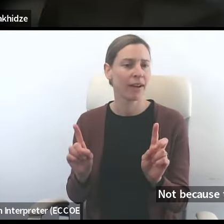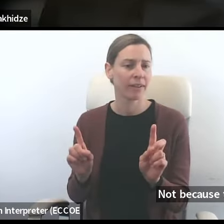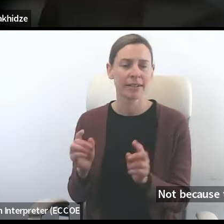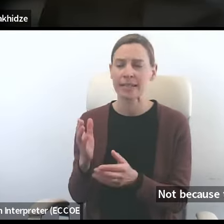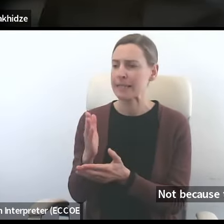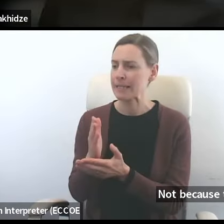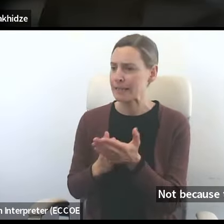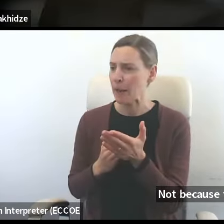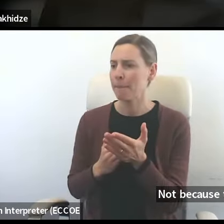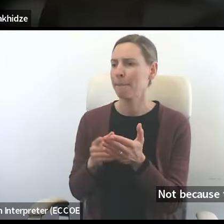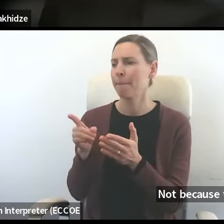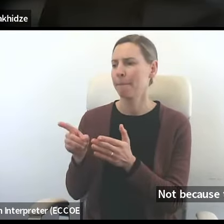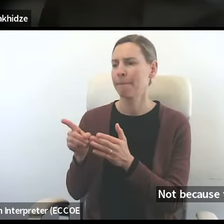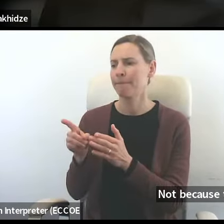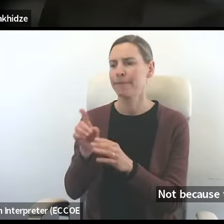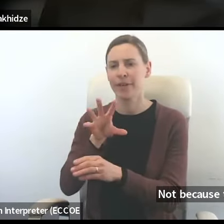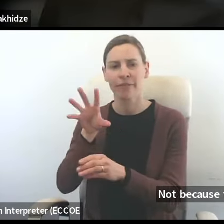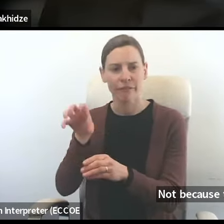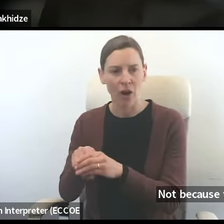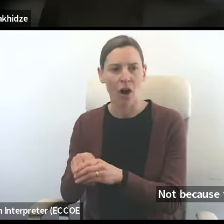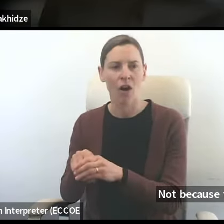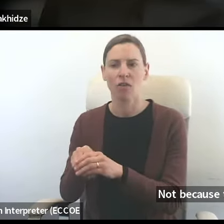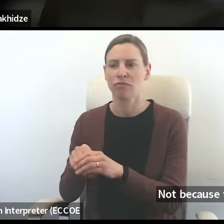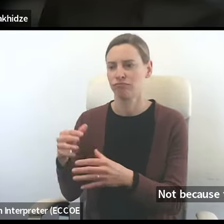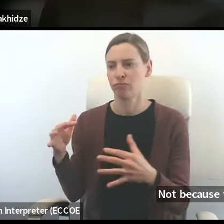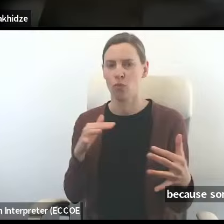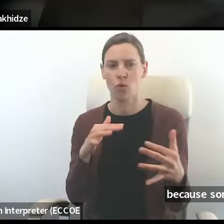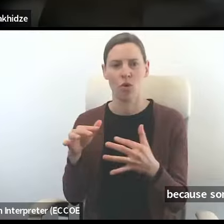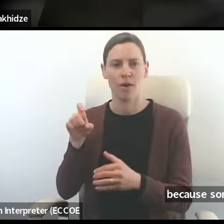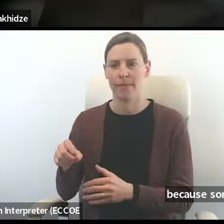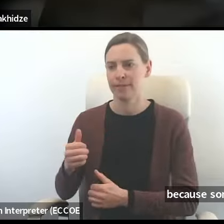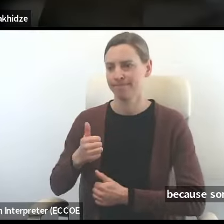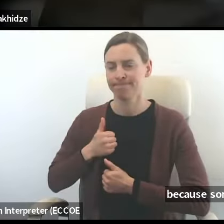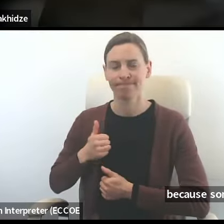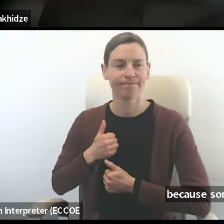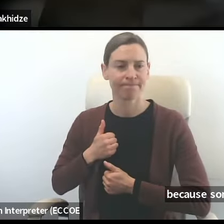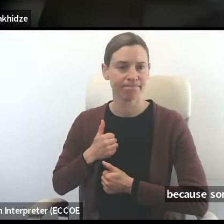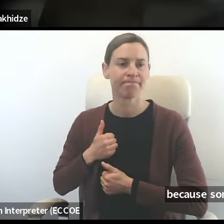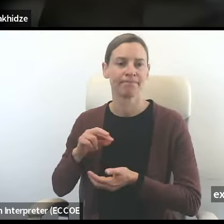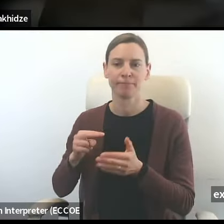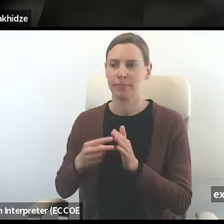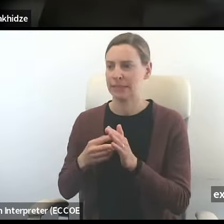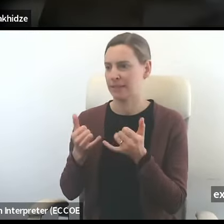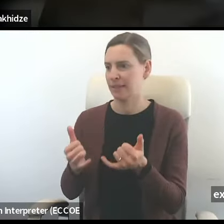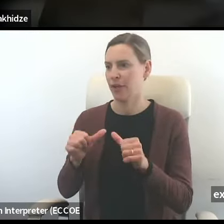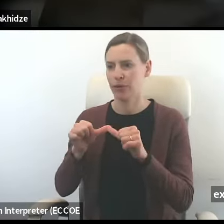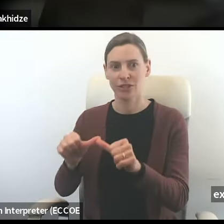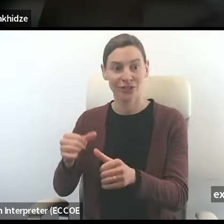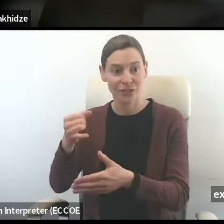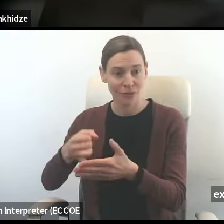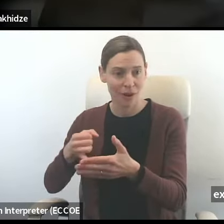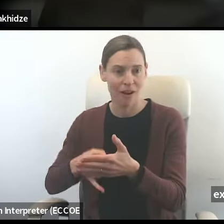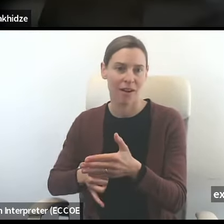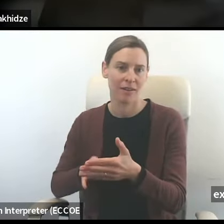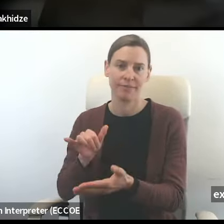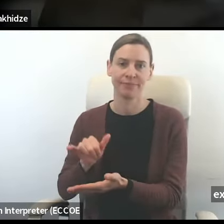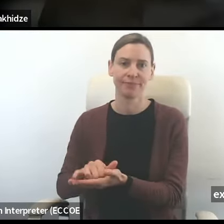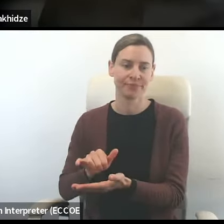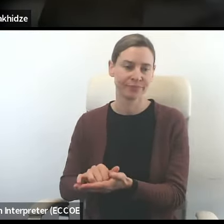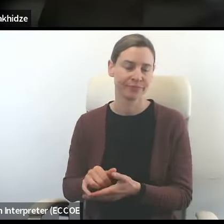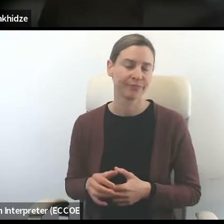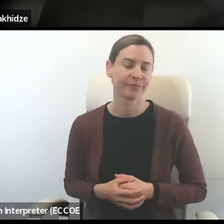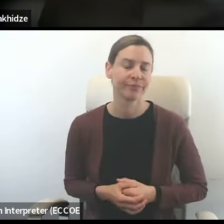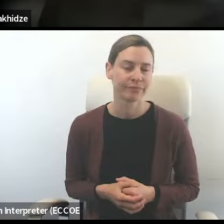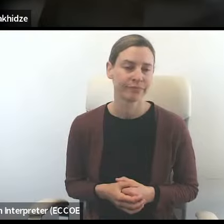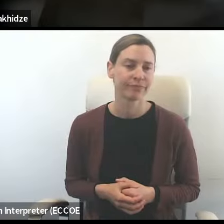went to the front line, for example, and they cannot make art there. Some of